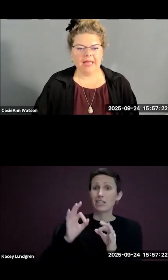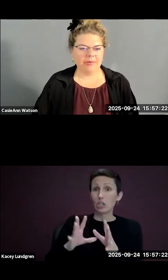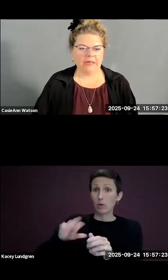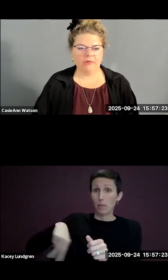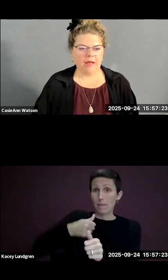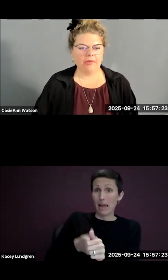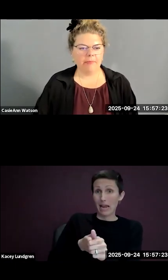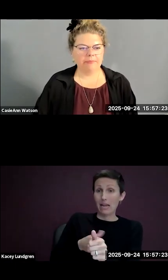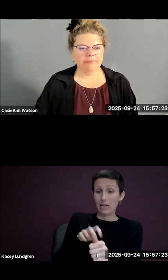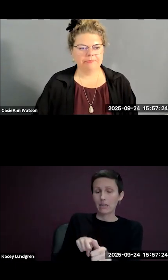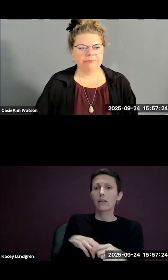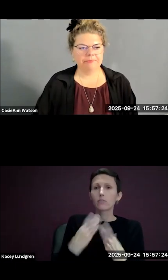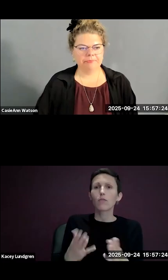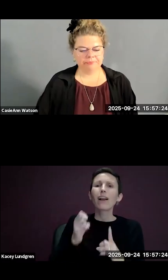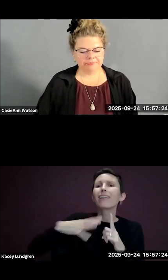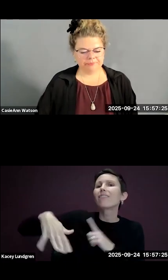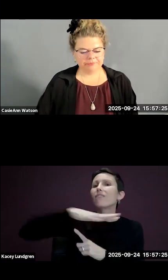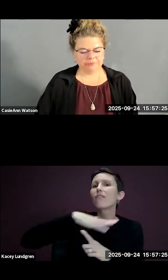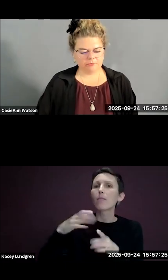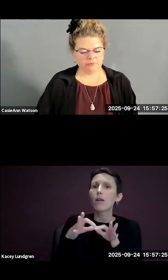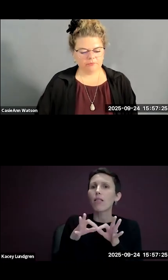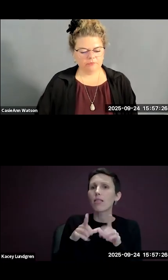information of what is happening around them.